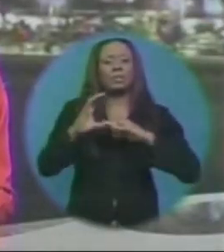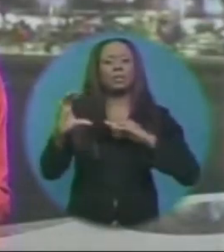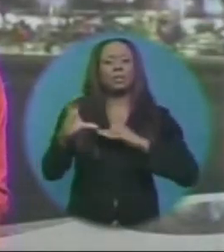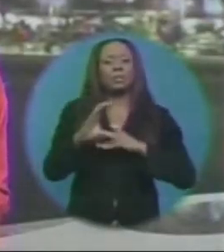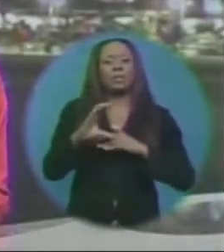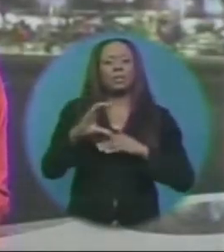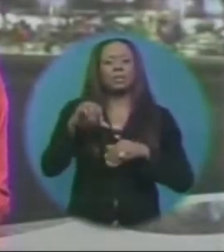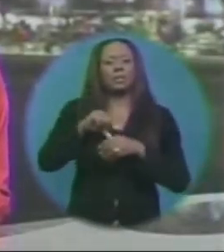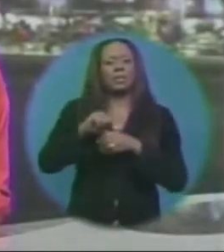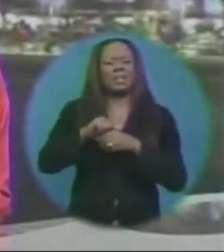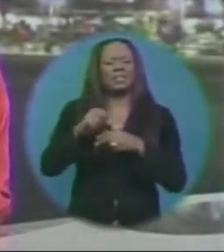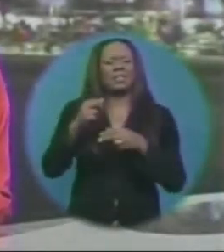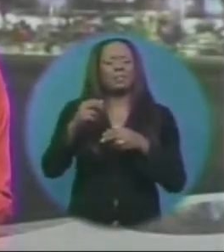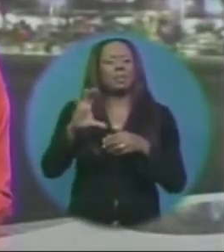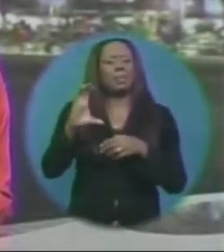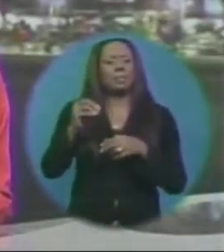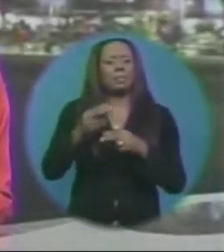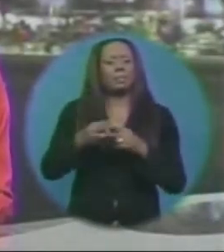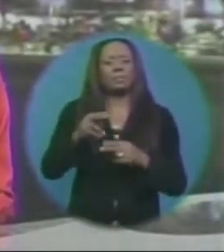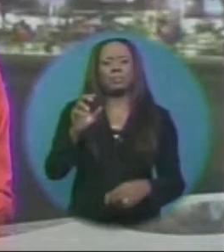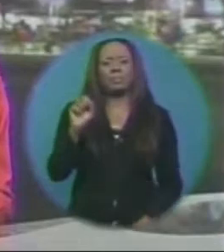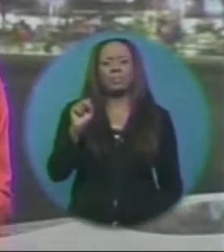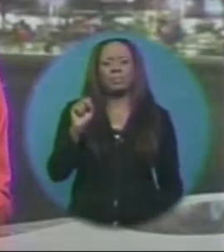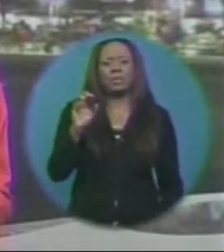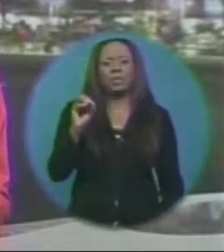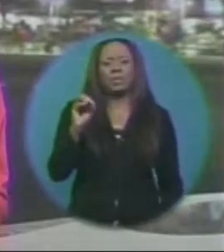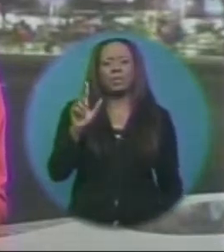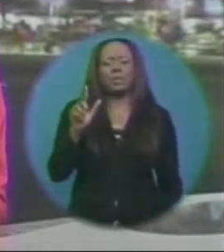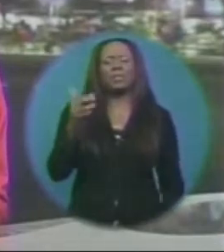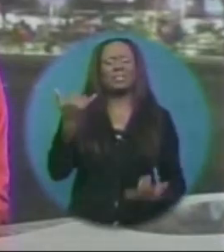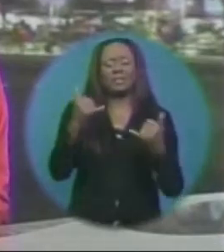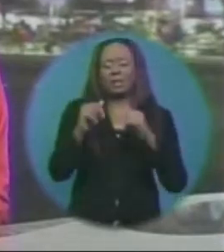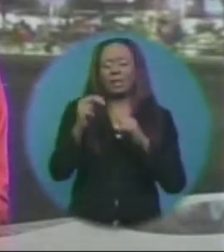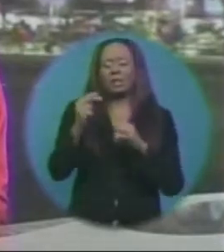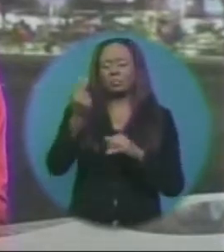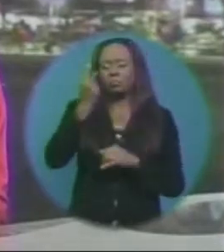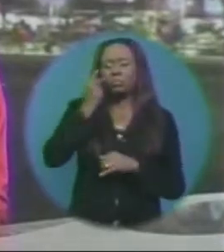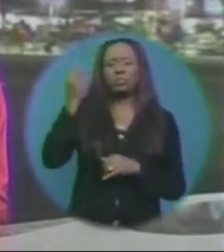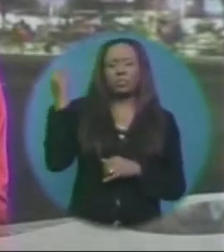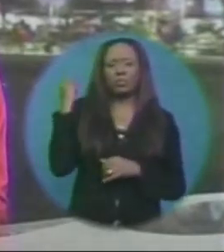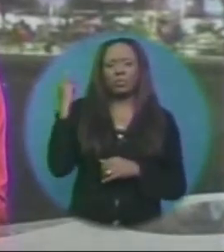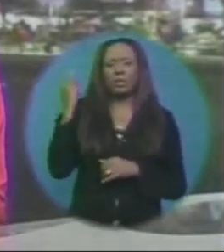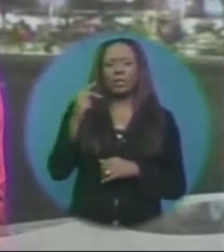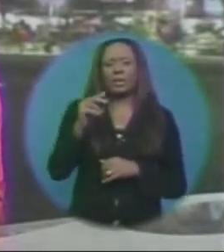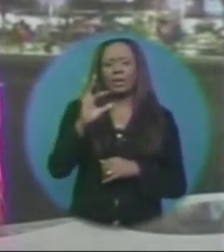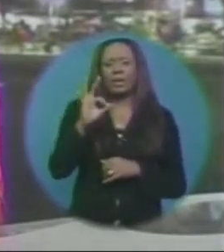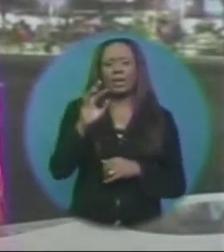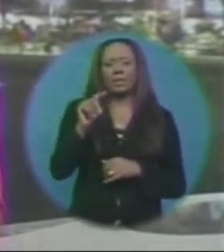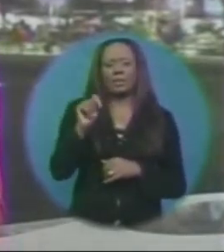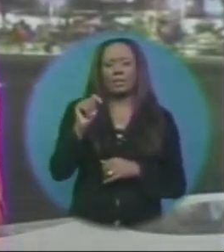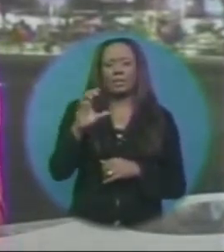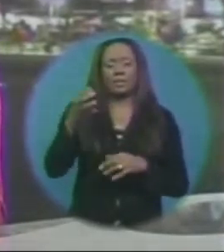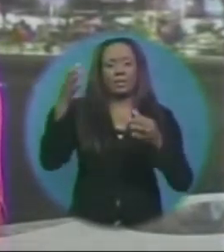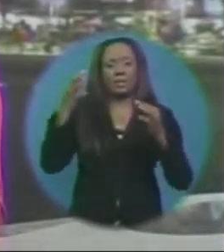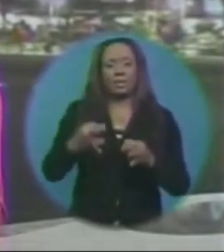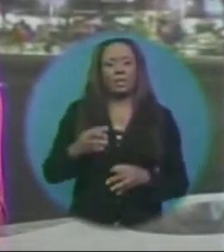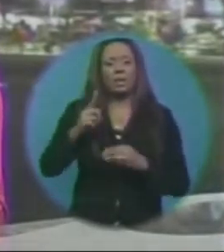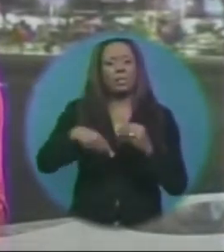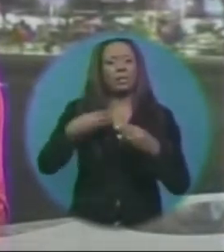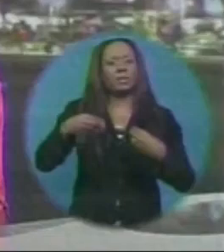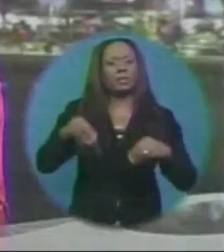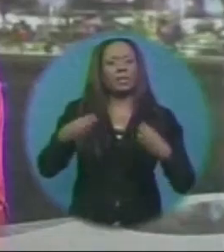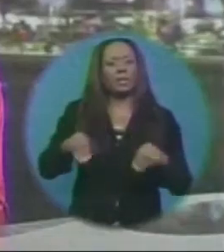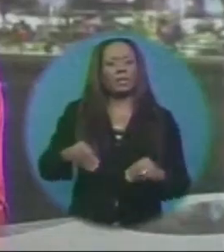regional petroleum giant Sol is still reviewing the Fair Trading Commission's decision on the proposed sale of the Barbados